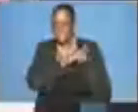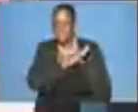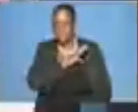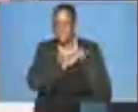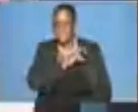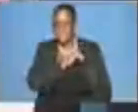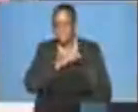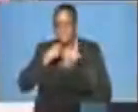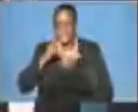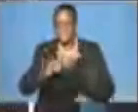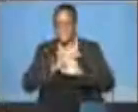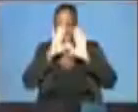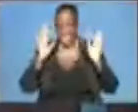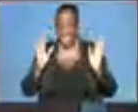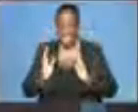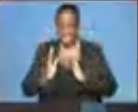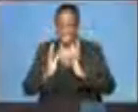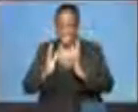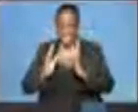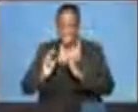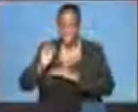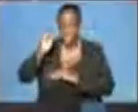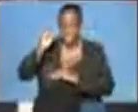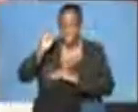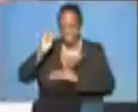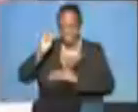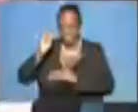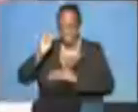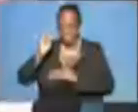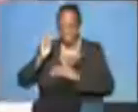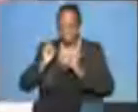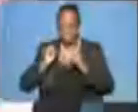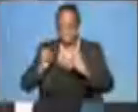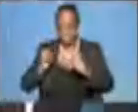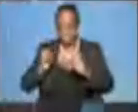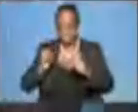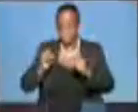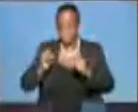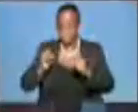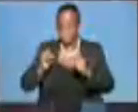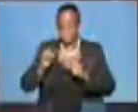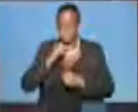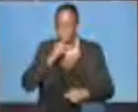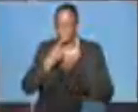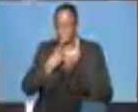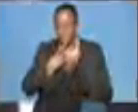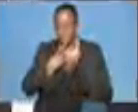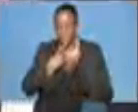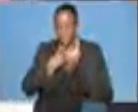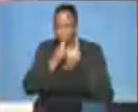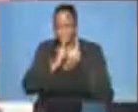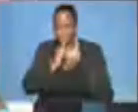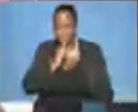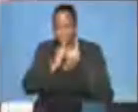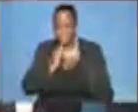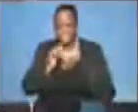clear that the sidewalk on the northern side of the street is not a private place. That is the government's,